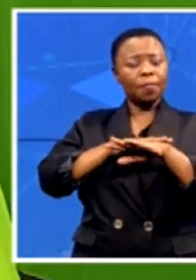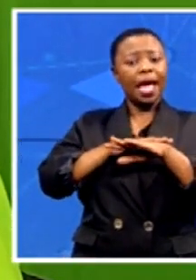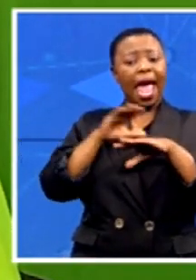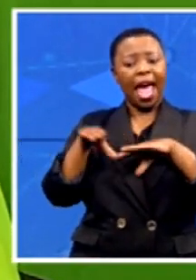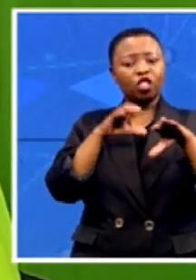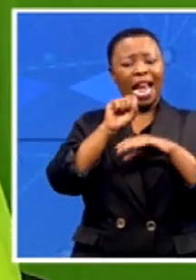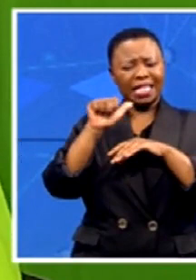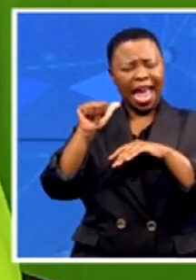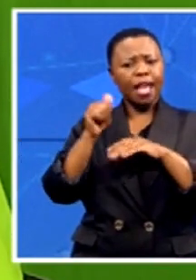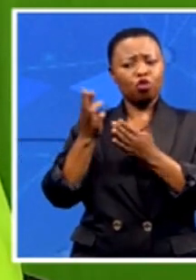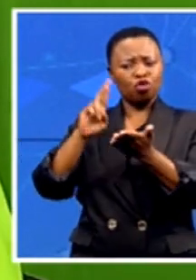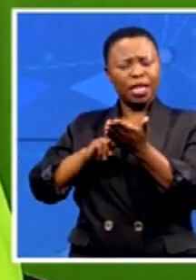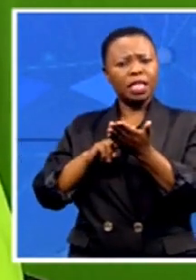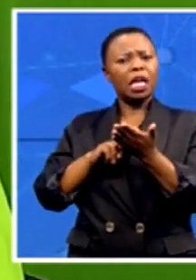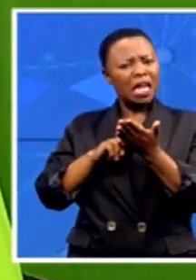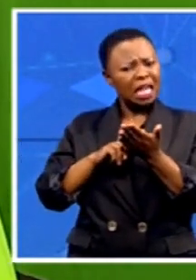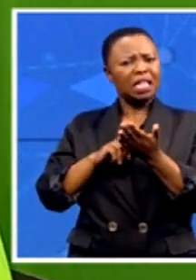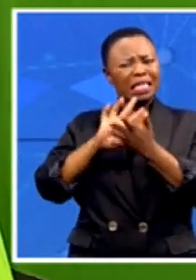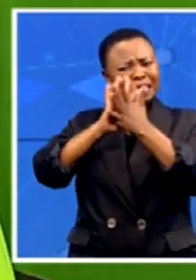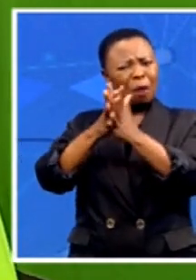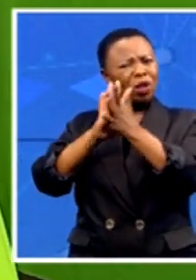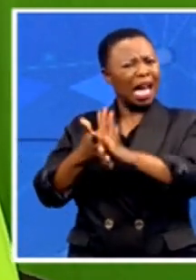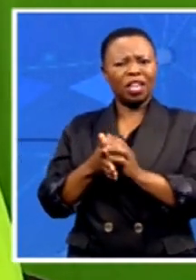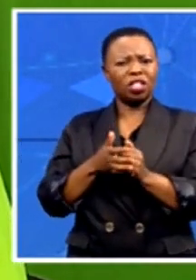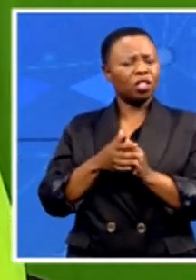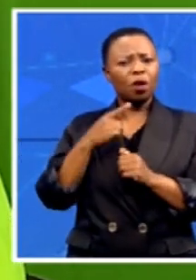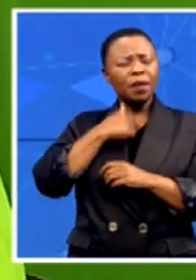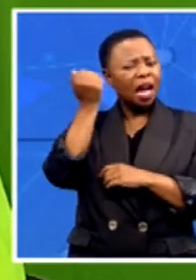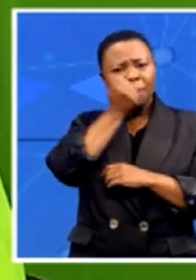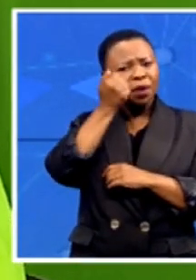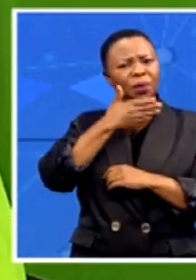And I'm unapologetic about this, that I don't really take this to be an